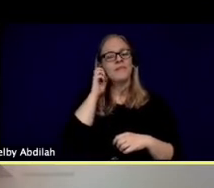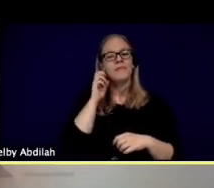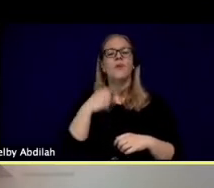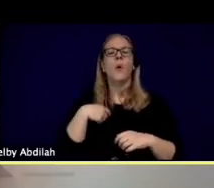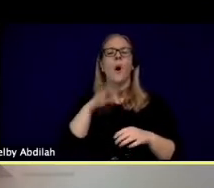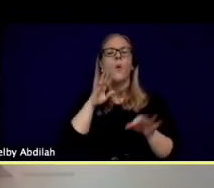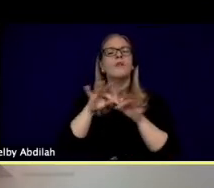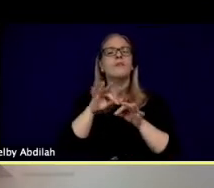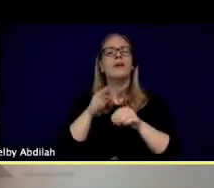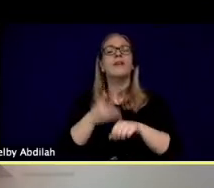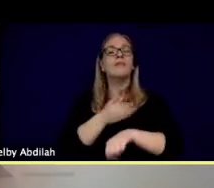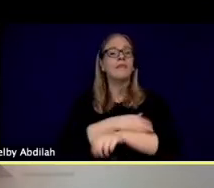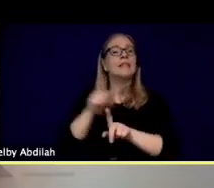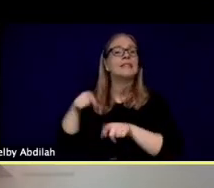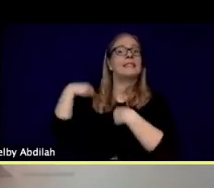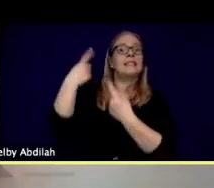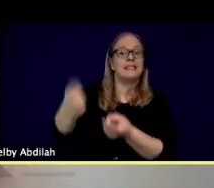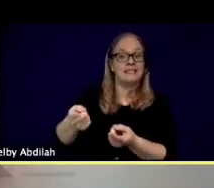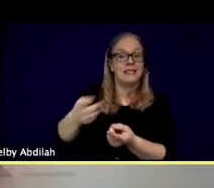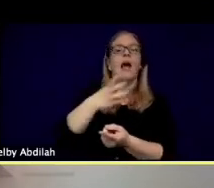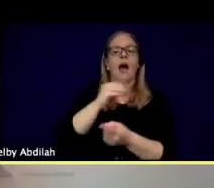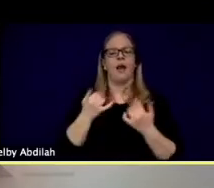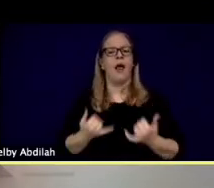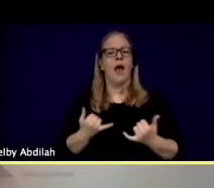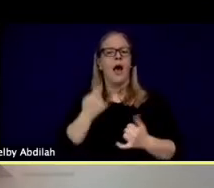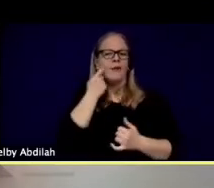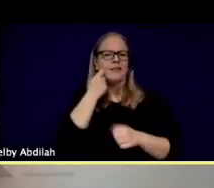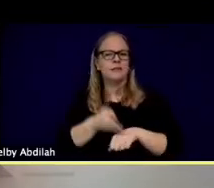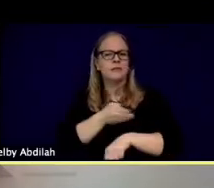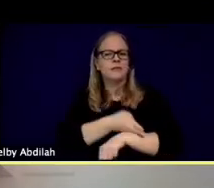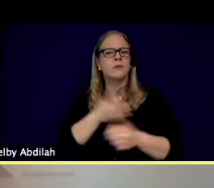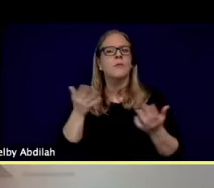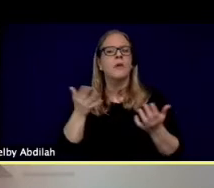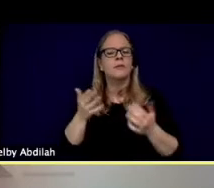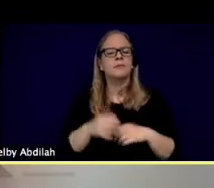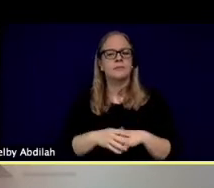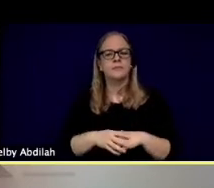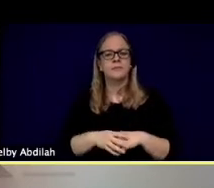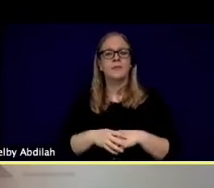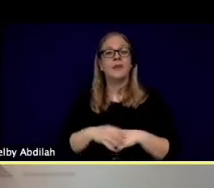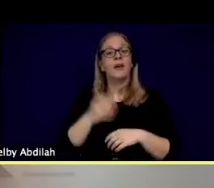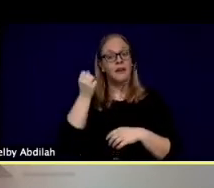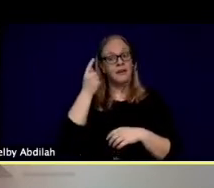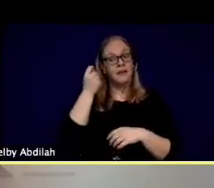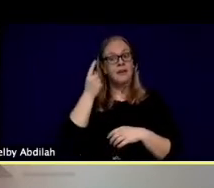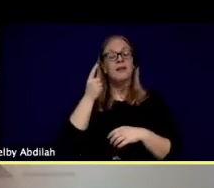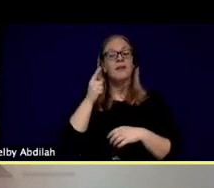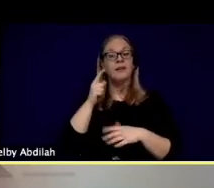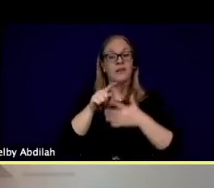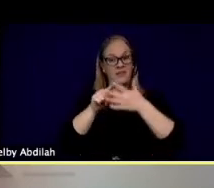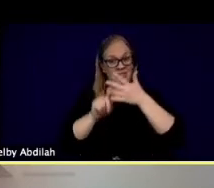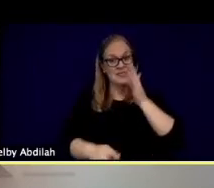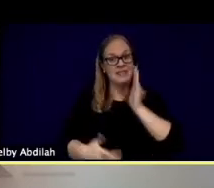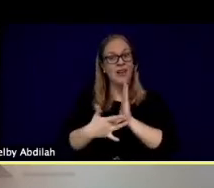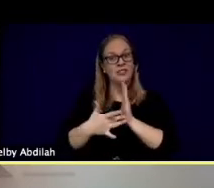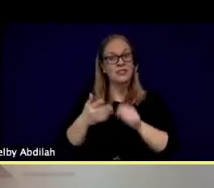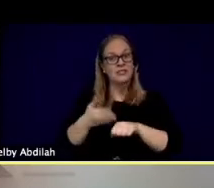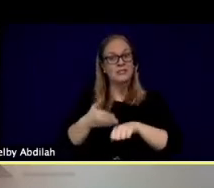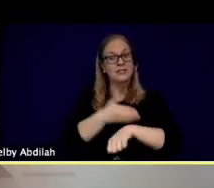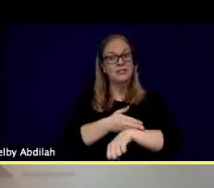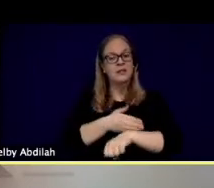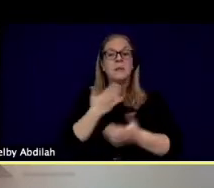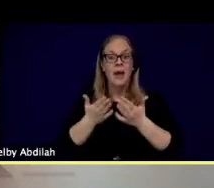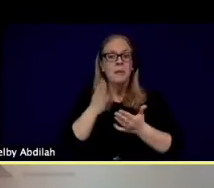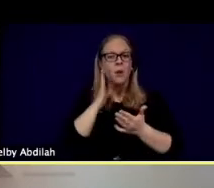time. And those advances that I'll talk about may make a difference and an impact for an